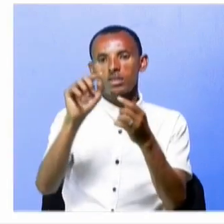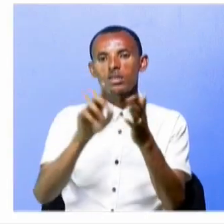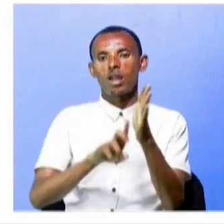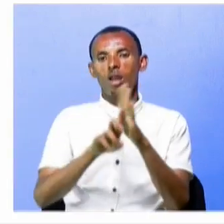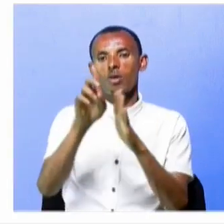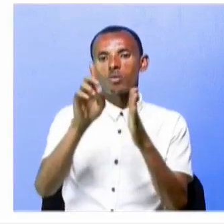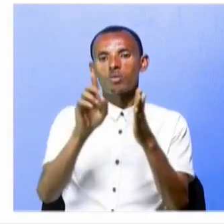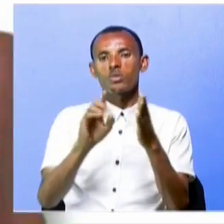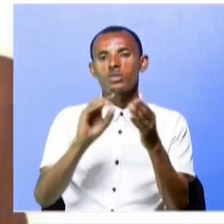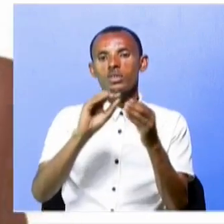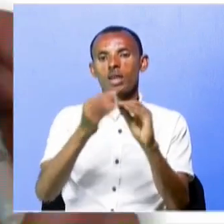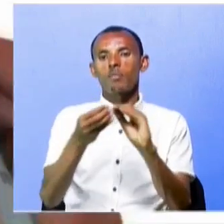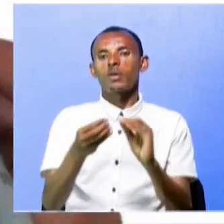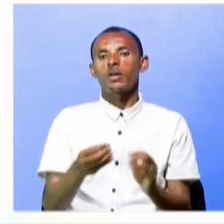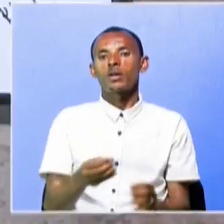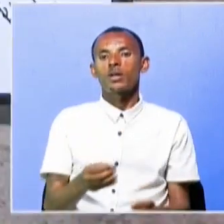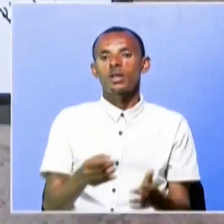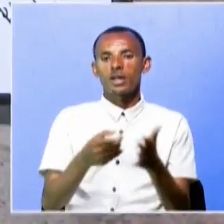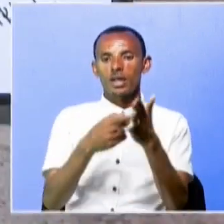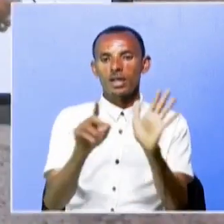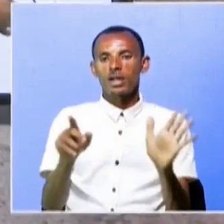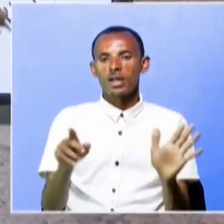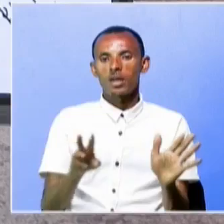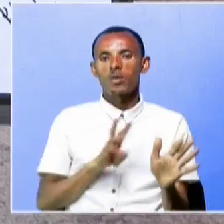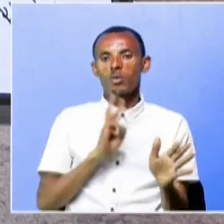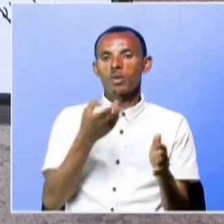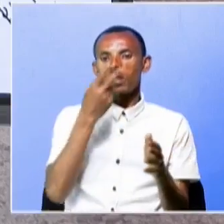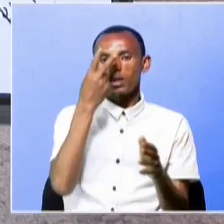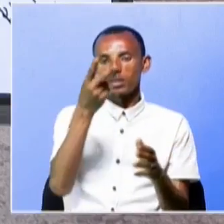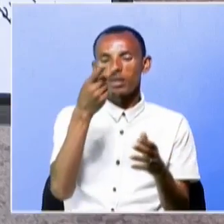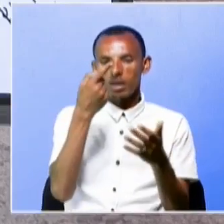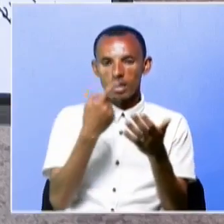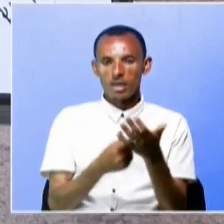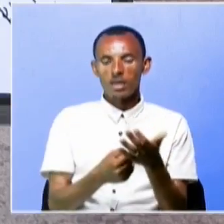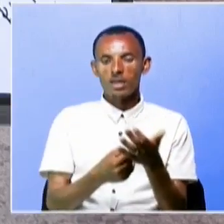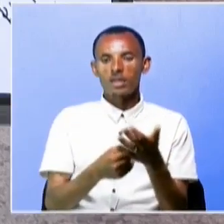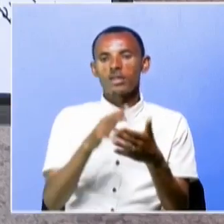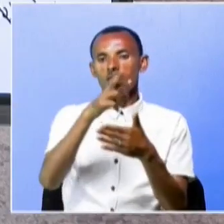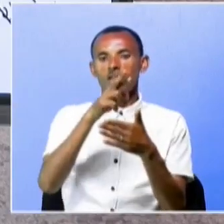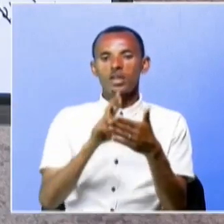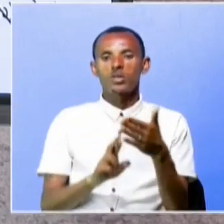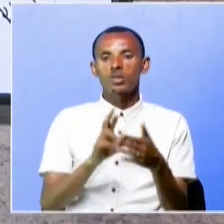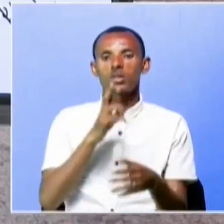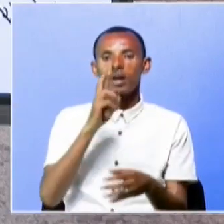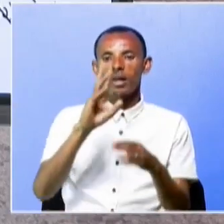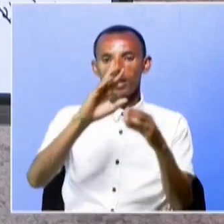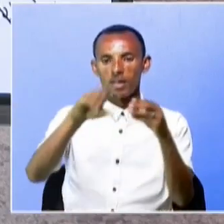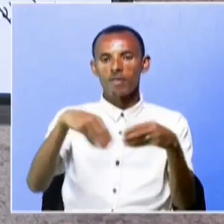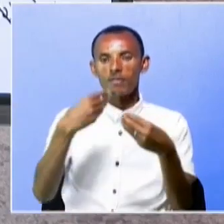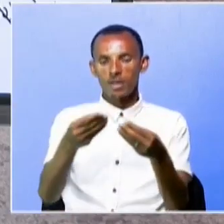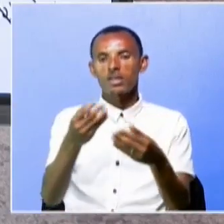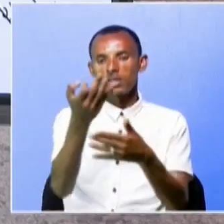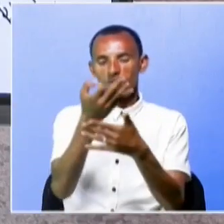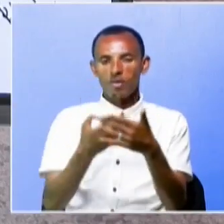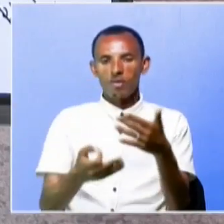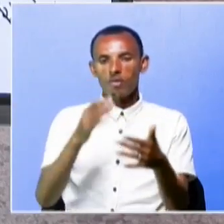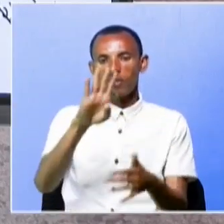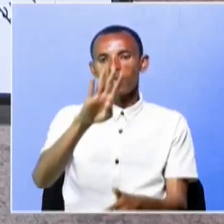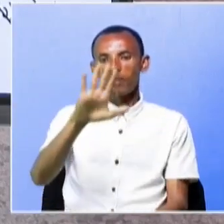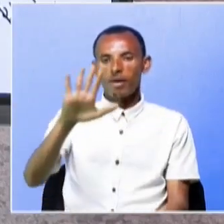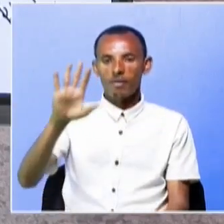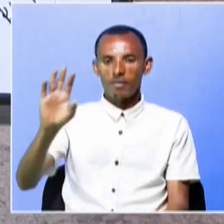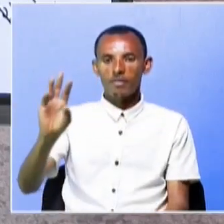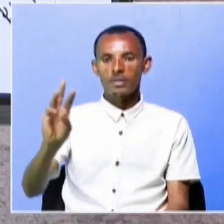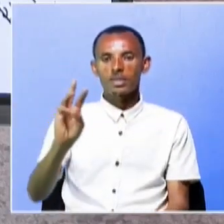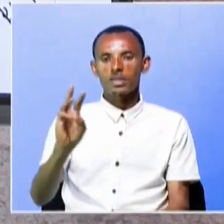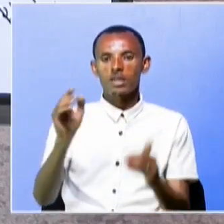these numbers. So clearly, as you can see here, the ratios are given in the form 4, 5, 6, which